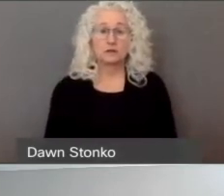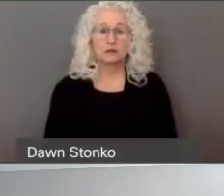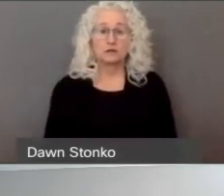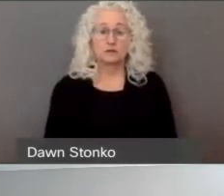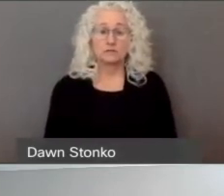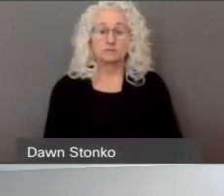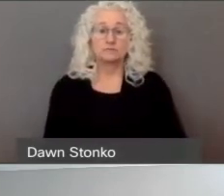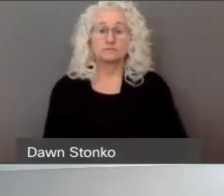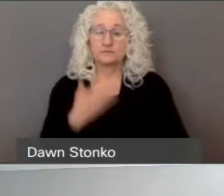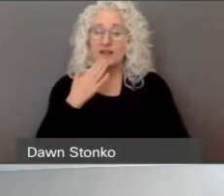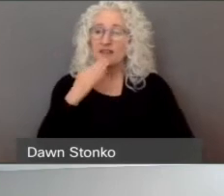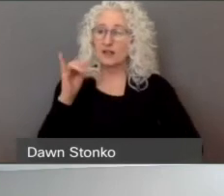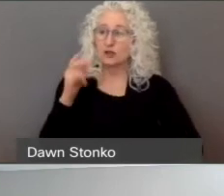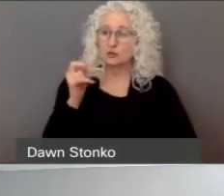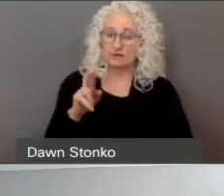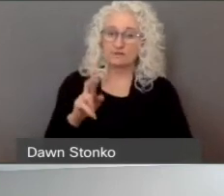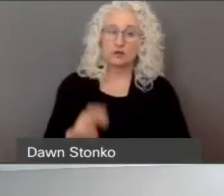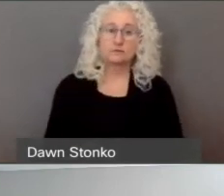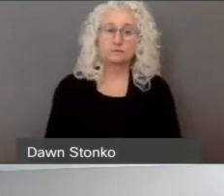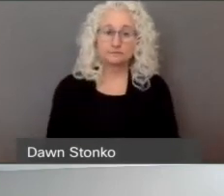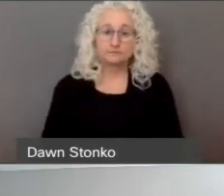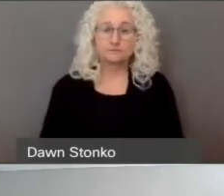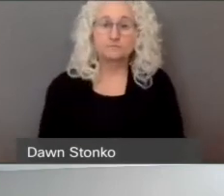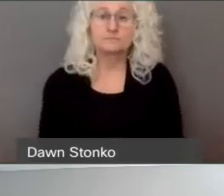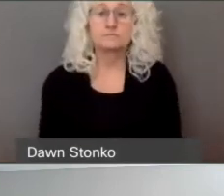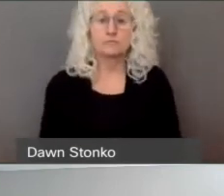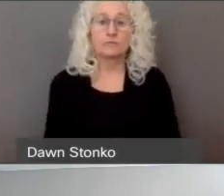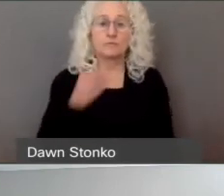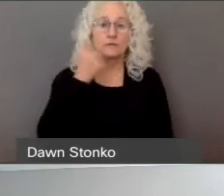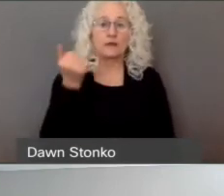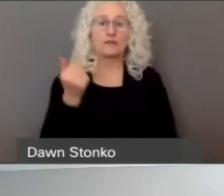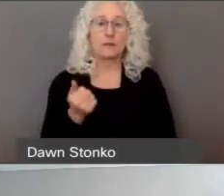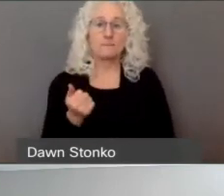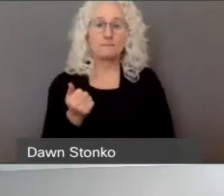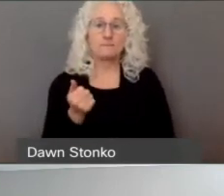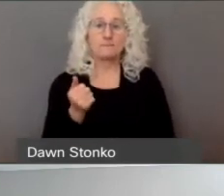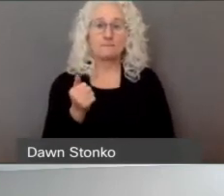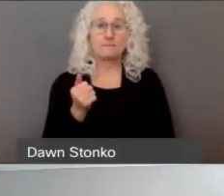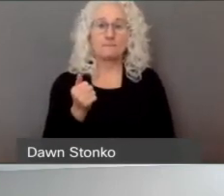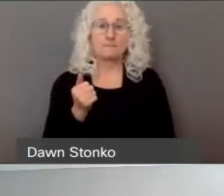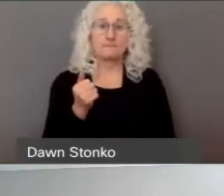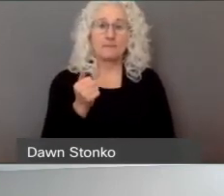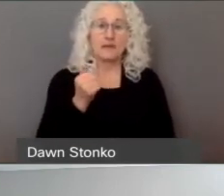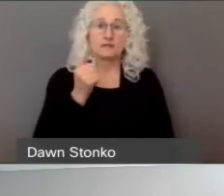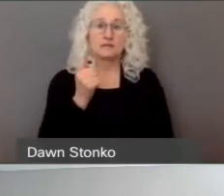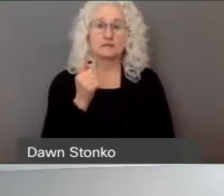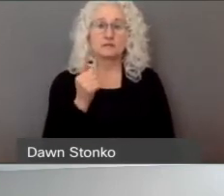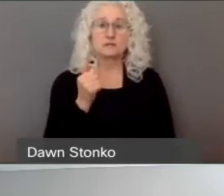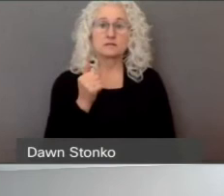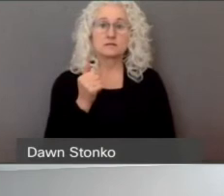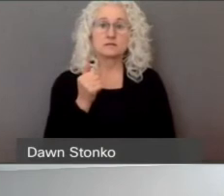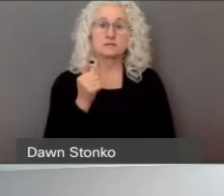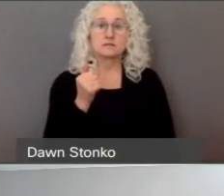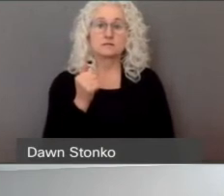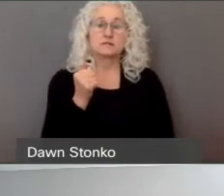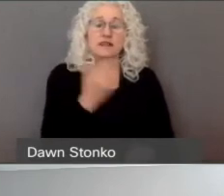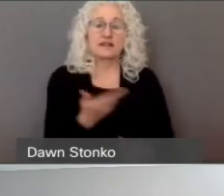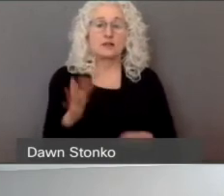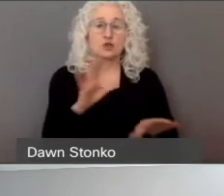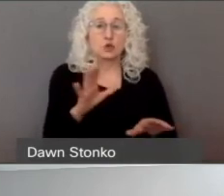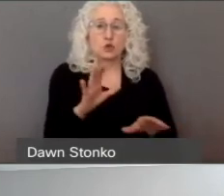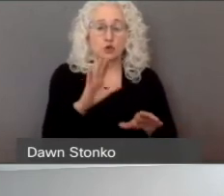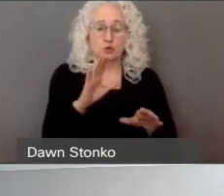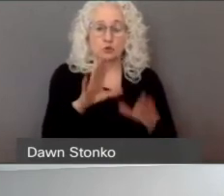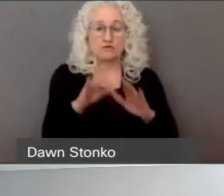Okay, thank you, Jennifer. Well, the best path to our services is to visit our website,